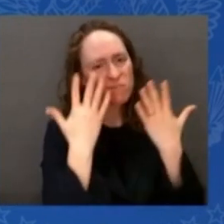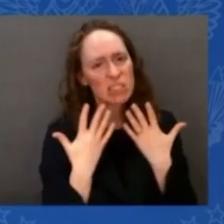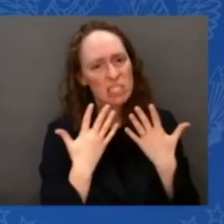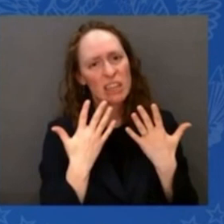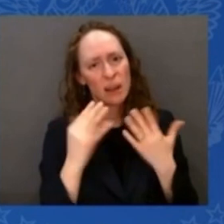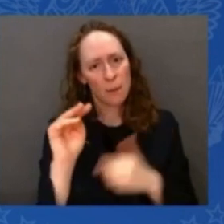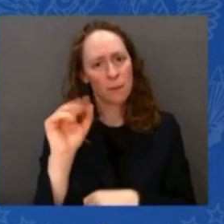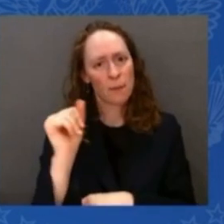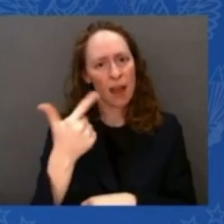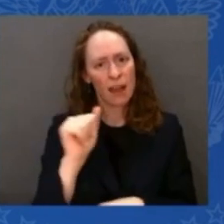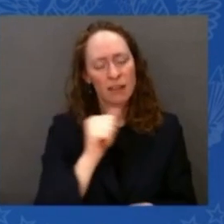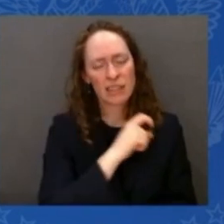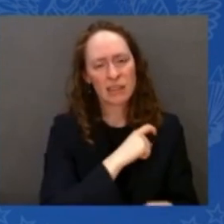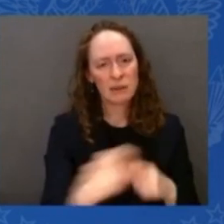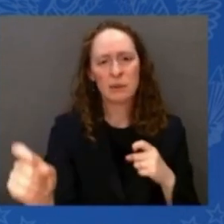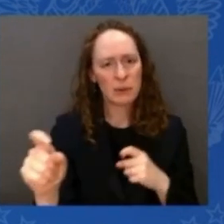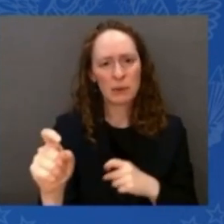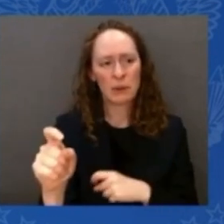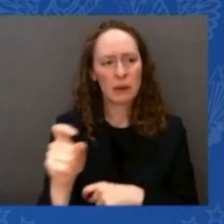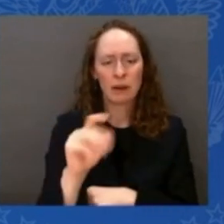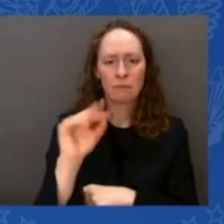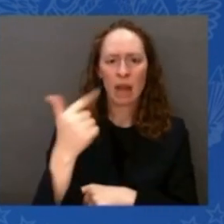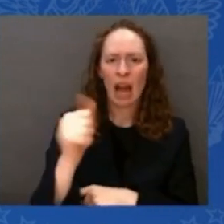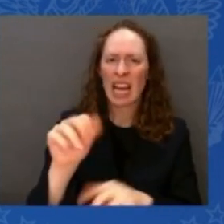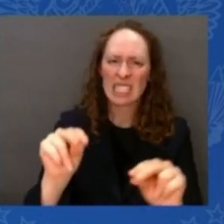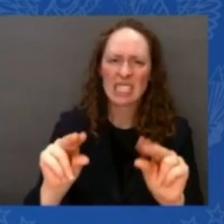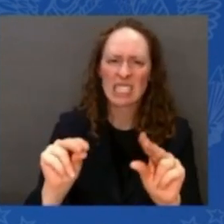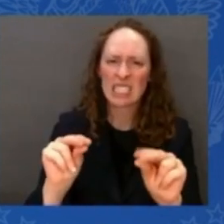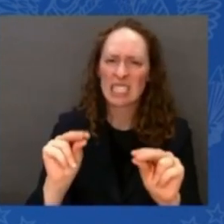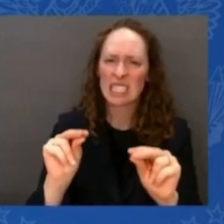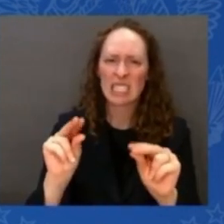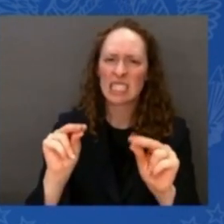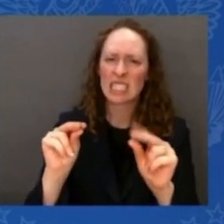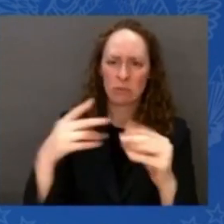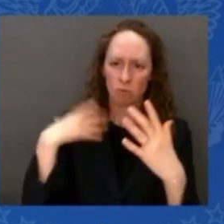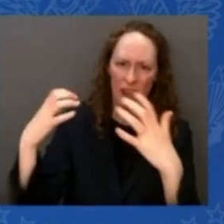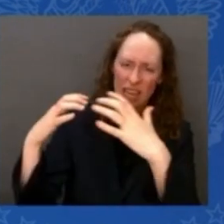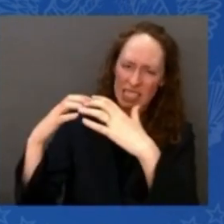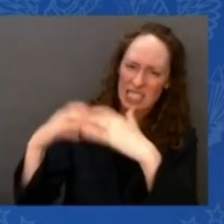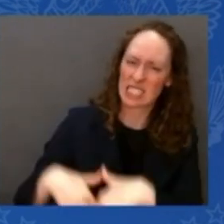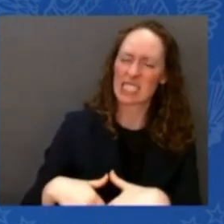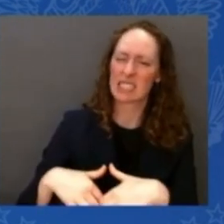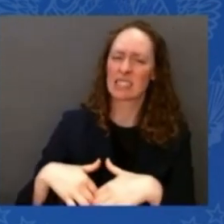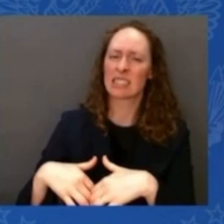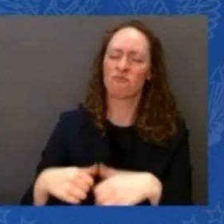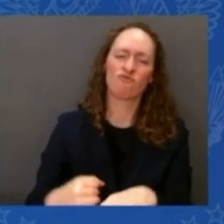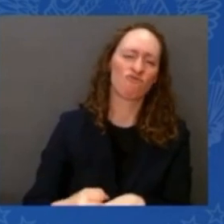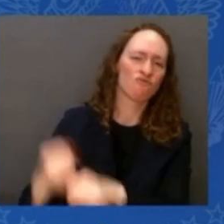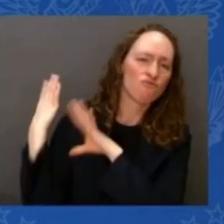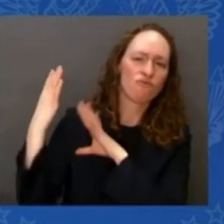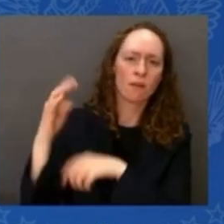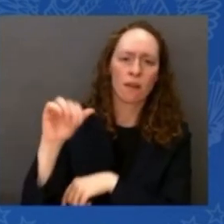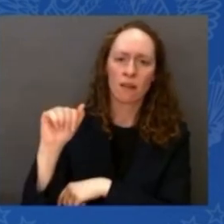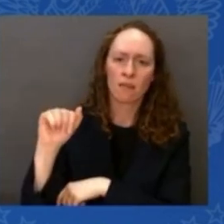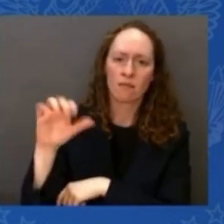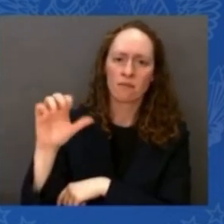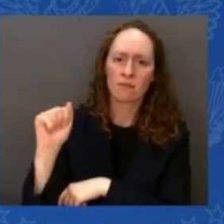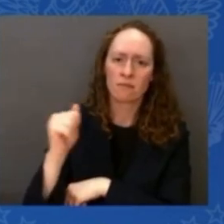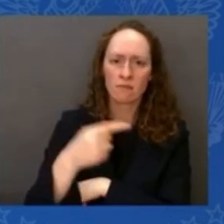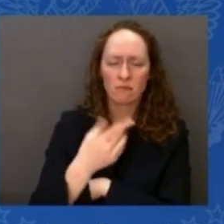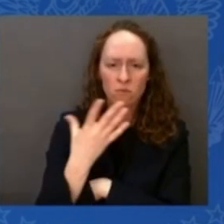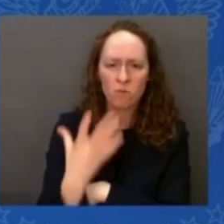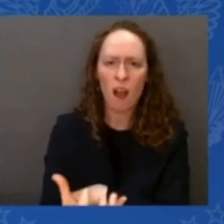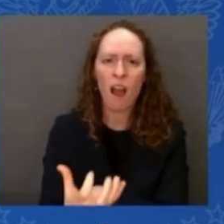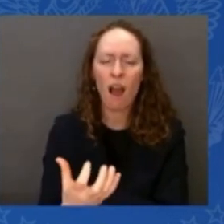gains, they want to do away with the Affordable Care Act. Some threaten to default on the national debt unless I accept certain economic